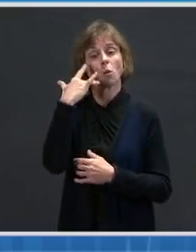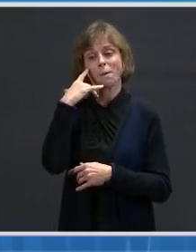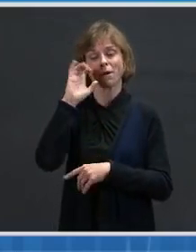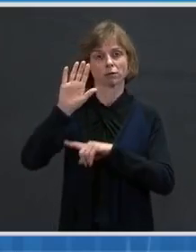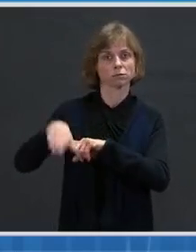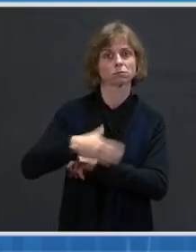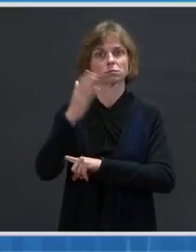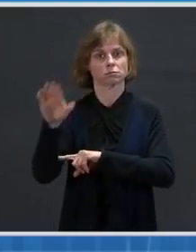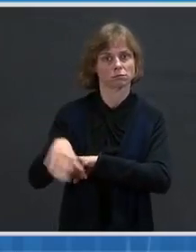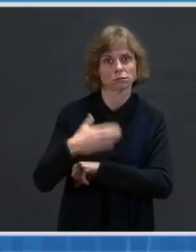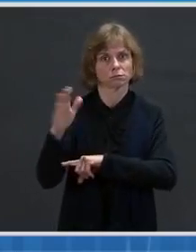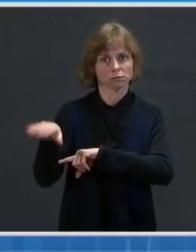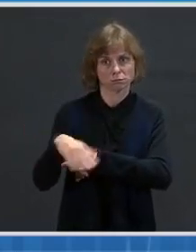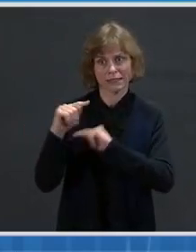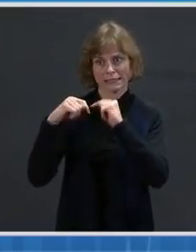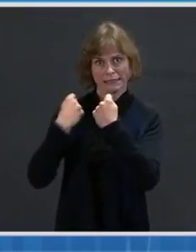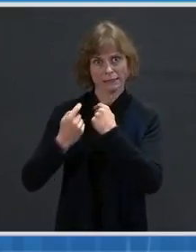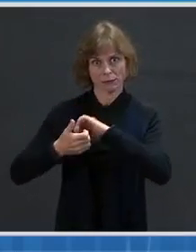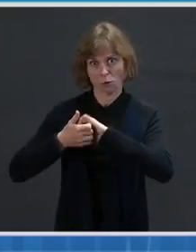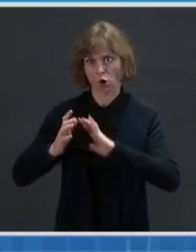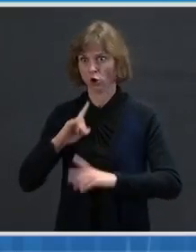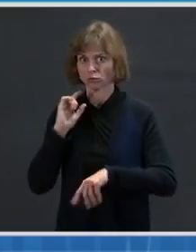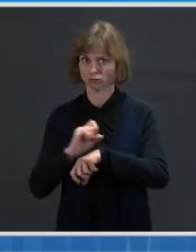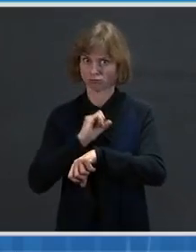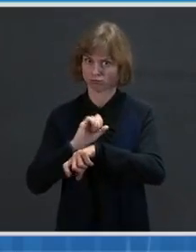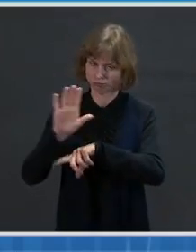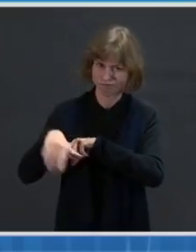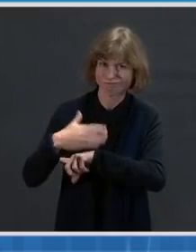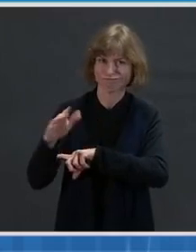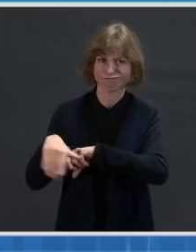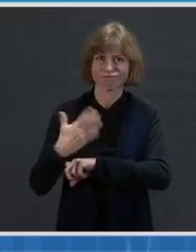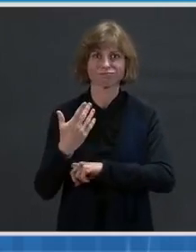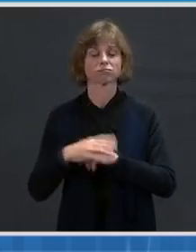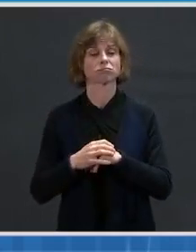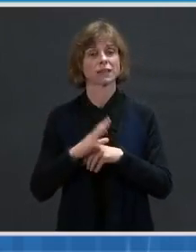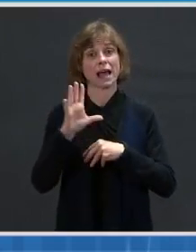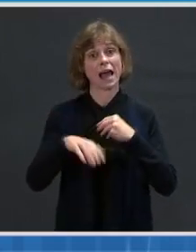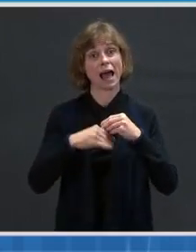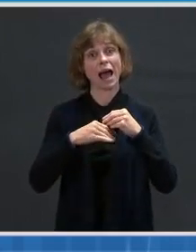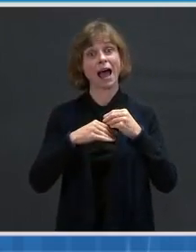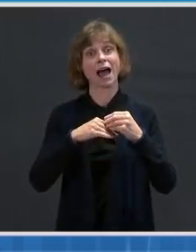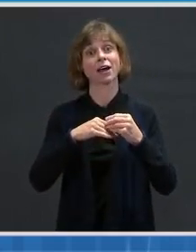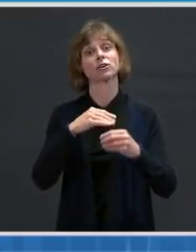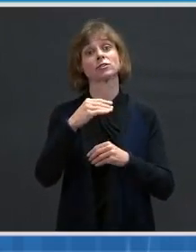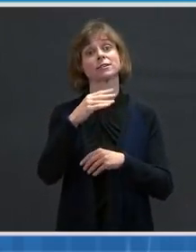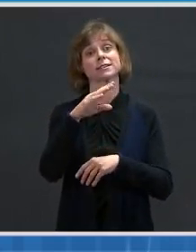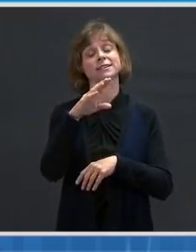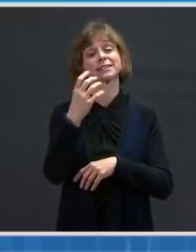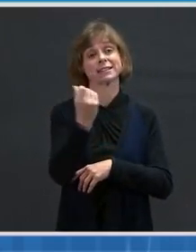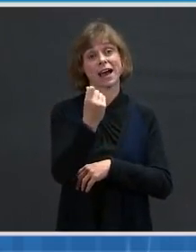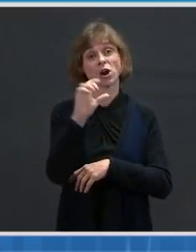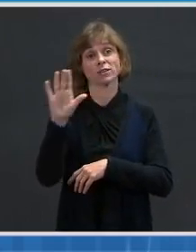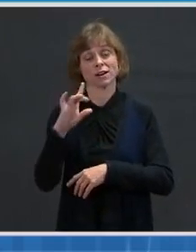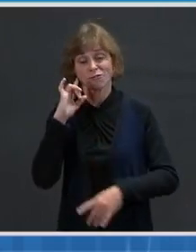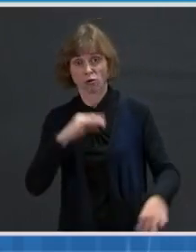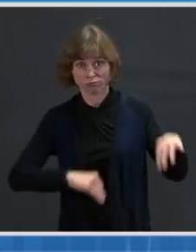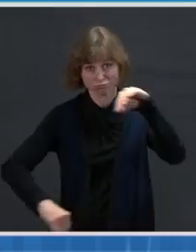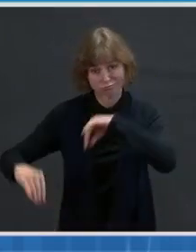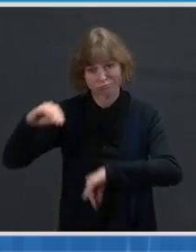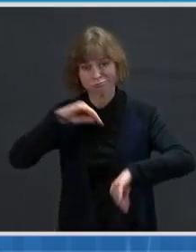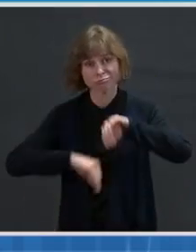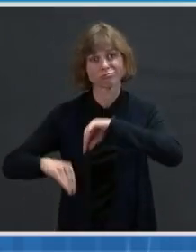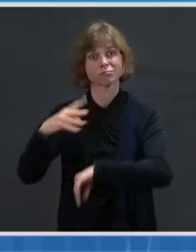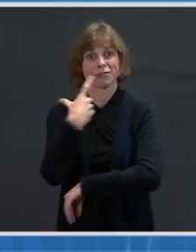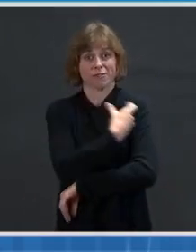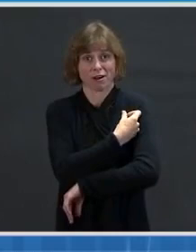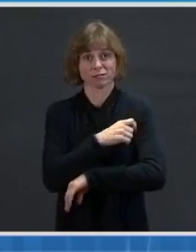partners. McKesson ran extended shifts Saturday and Sunday to pack vaccines, and members of the military joined them in